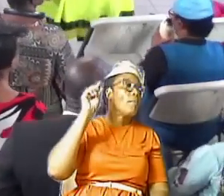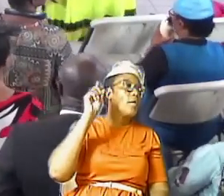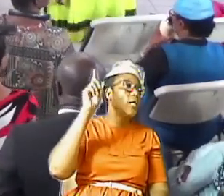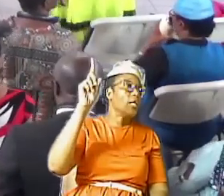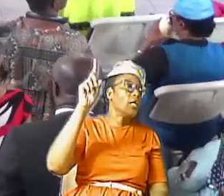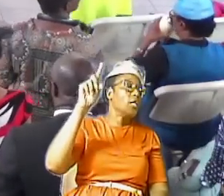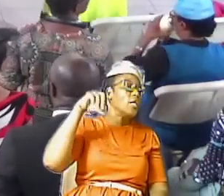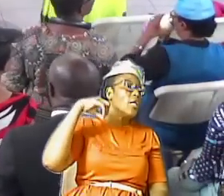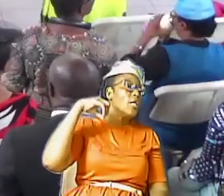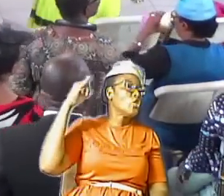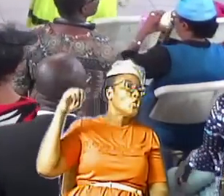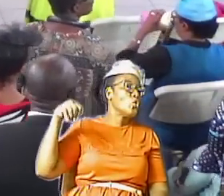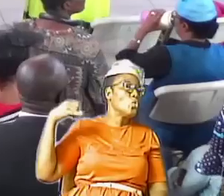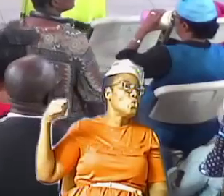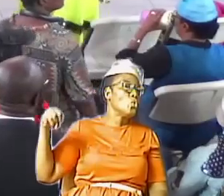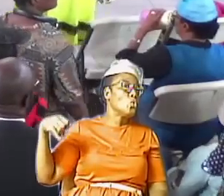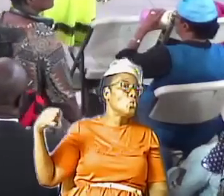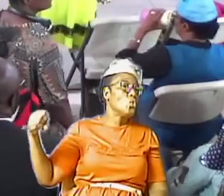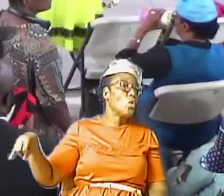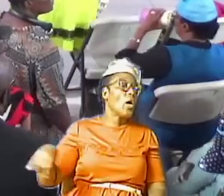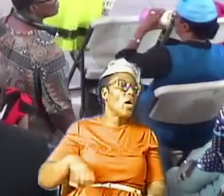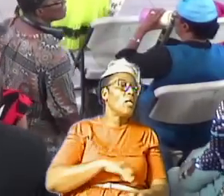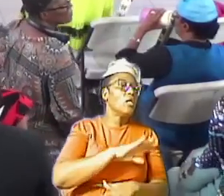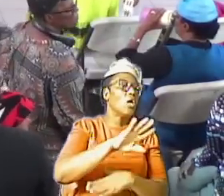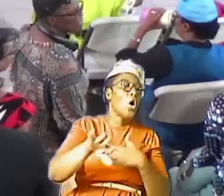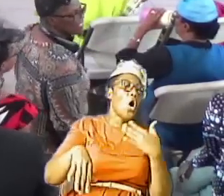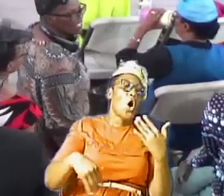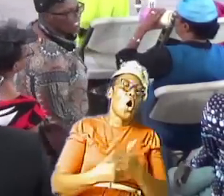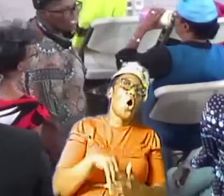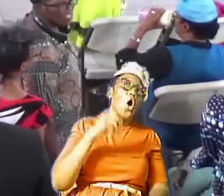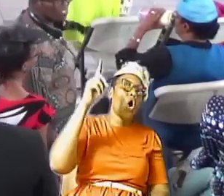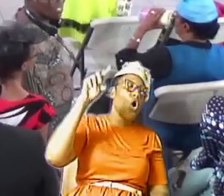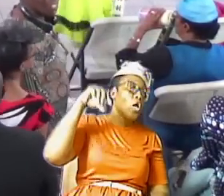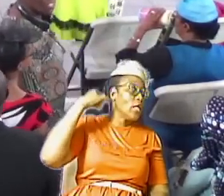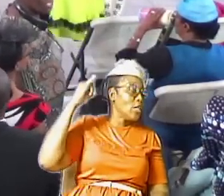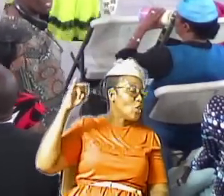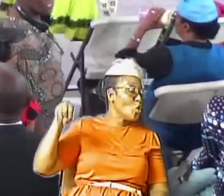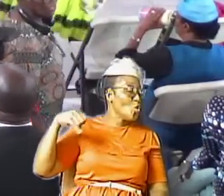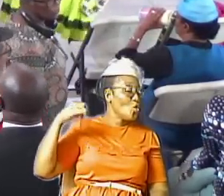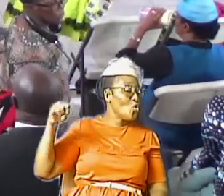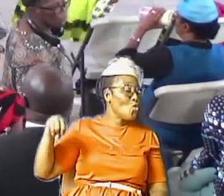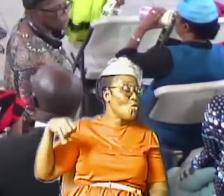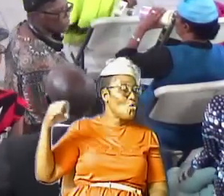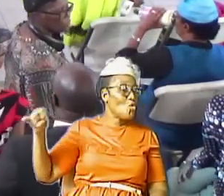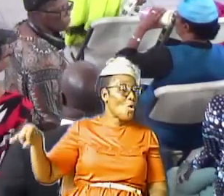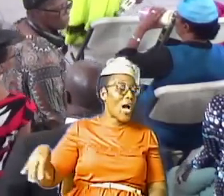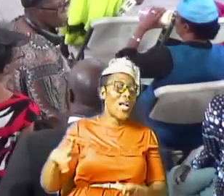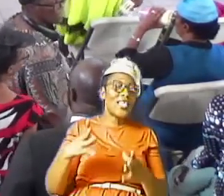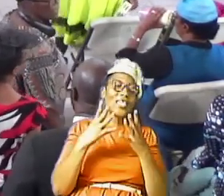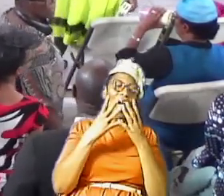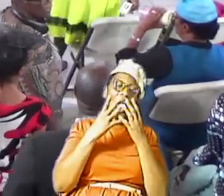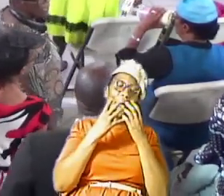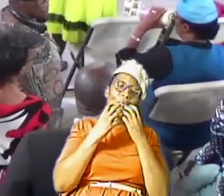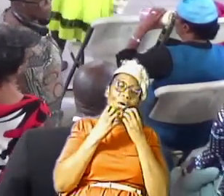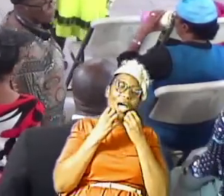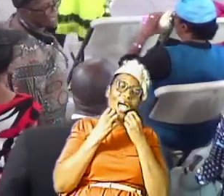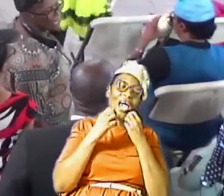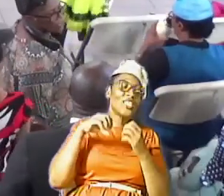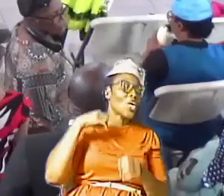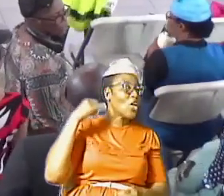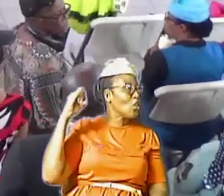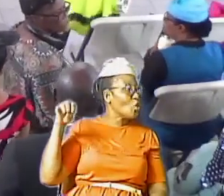make love his jewels, all his